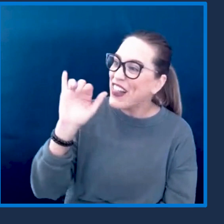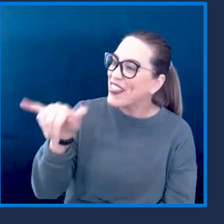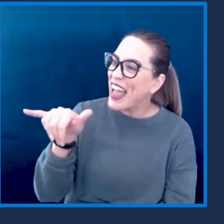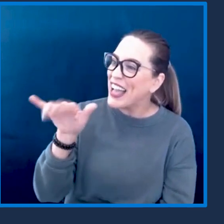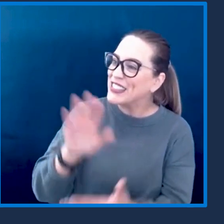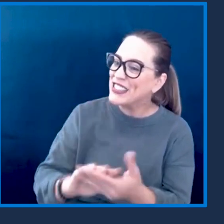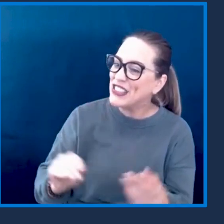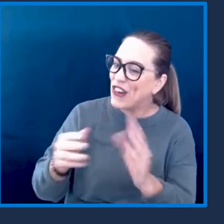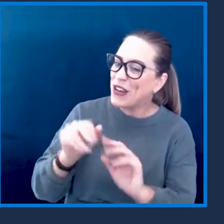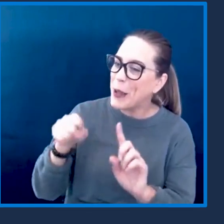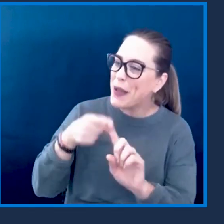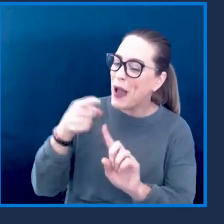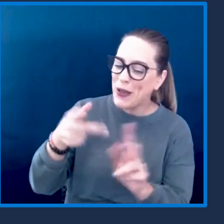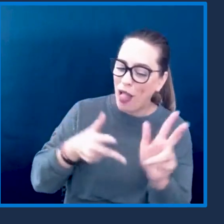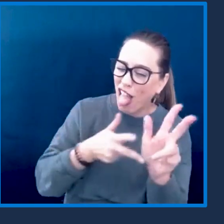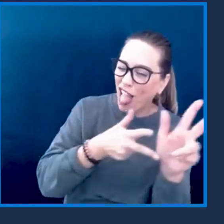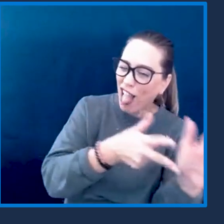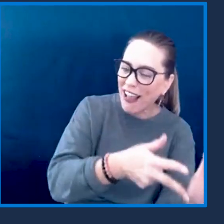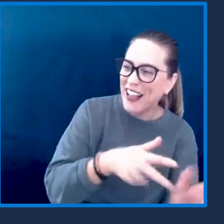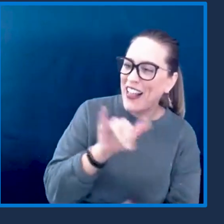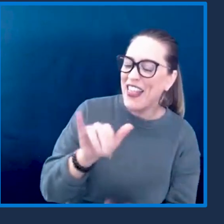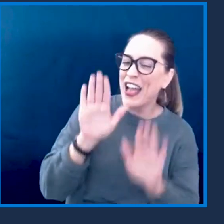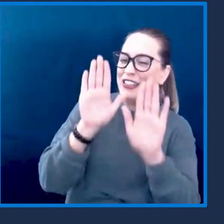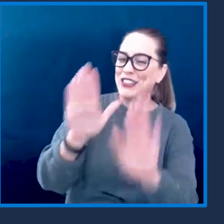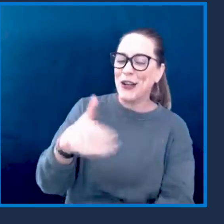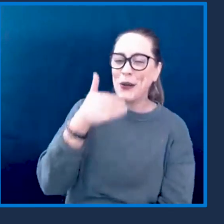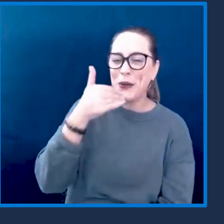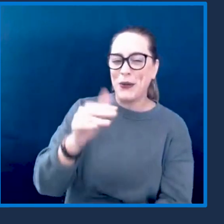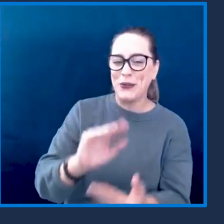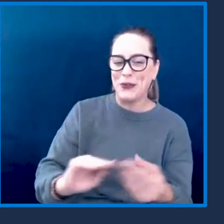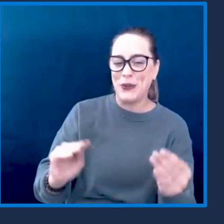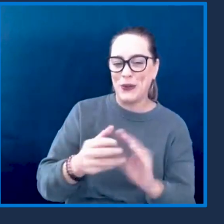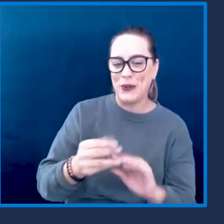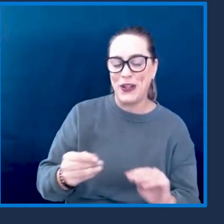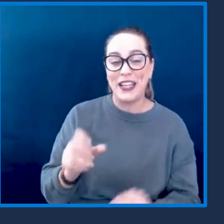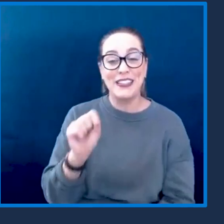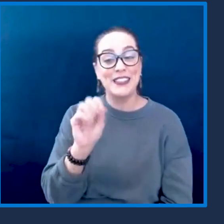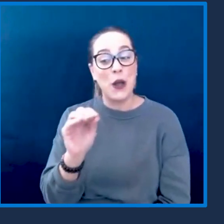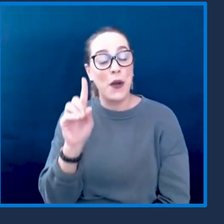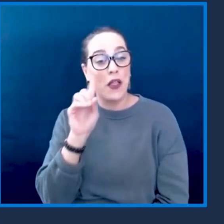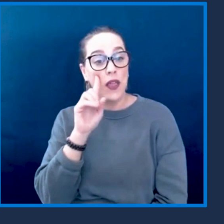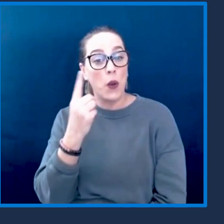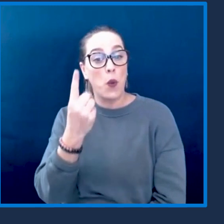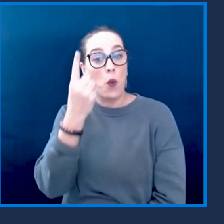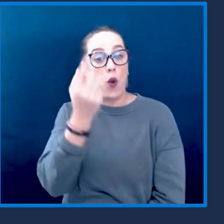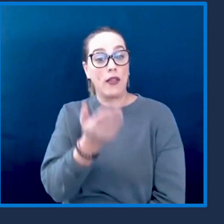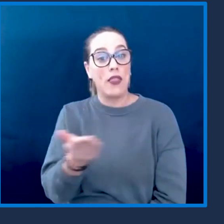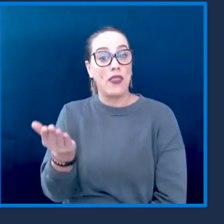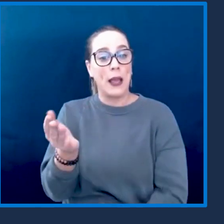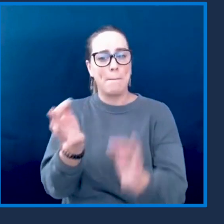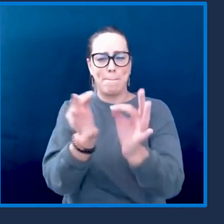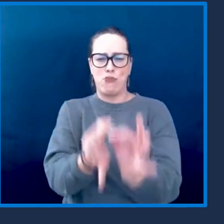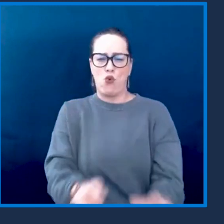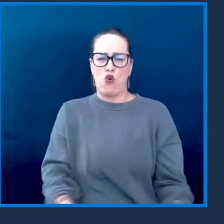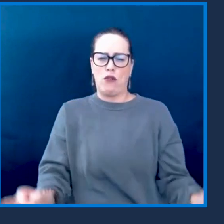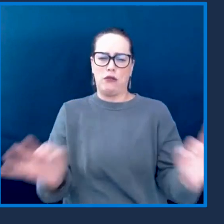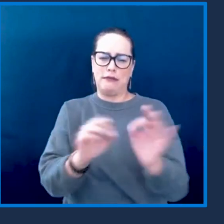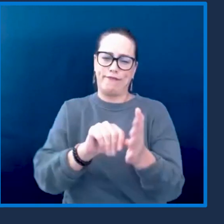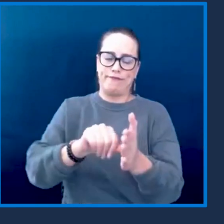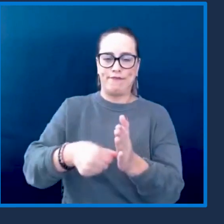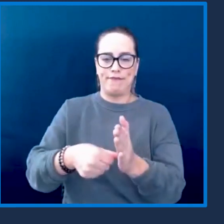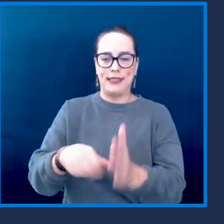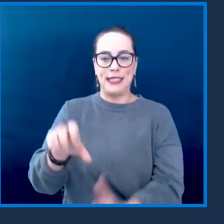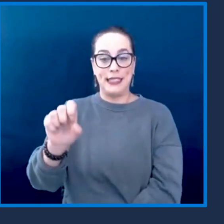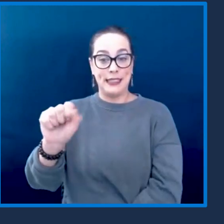tailgating. And I think that's just great. I love that story. So I think one thing that's really important to highlight that, Sara talked about